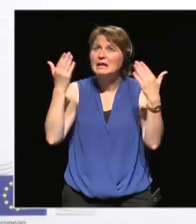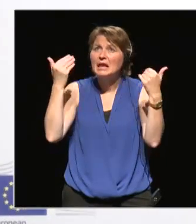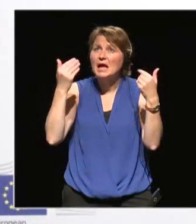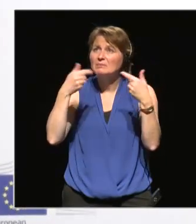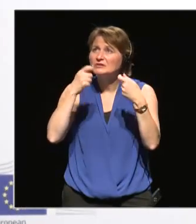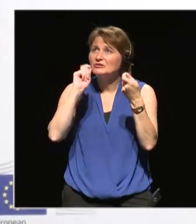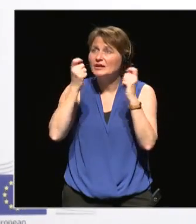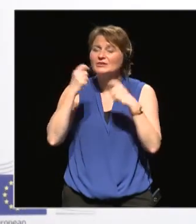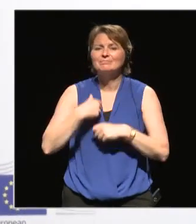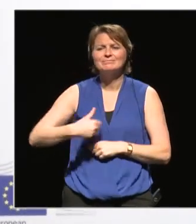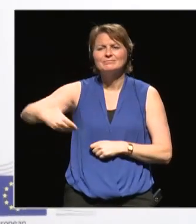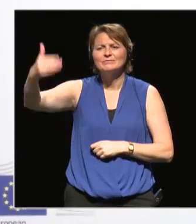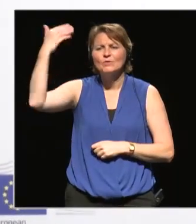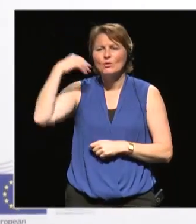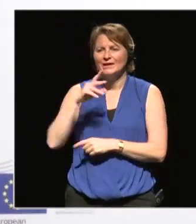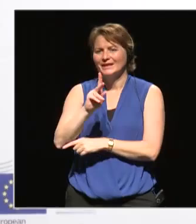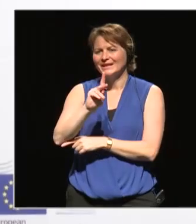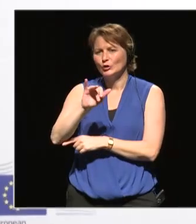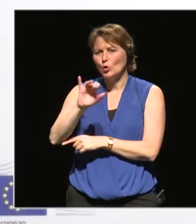The first is,